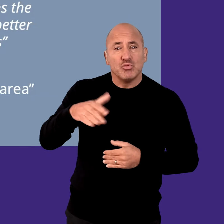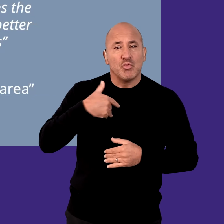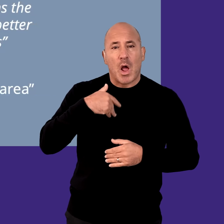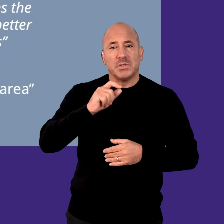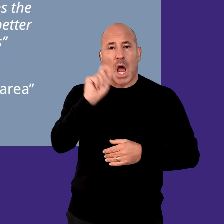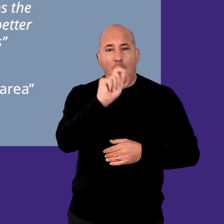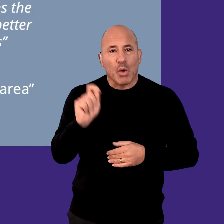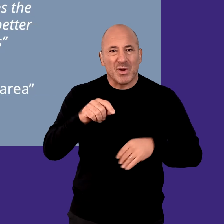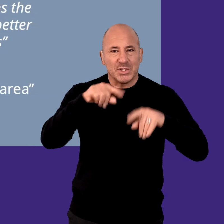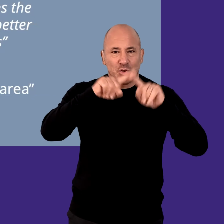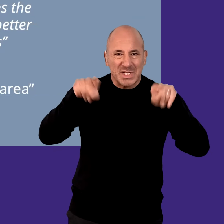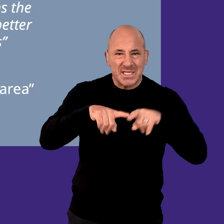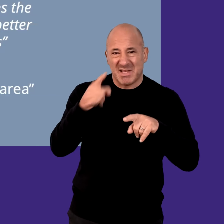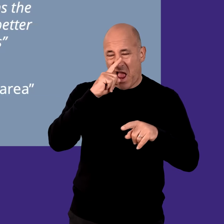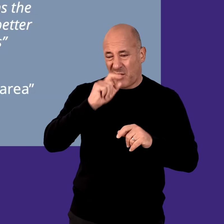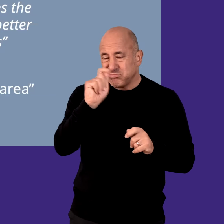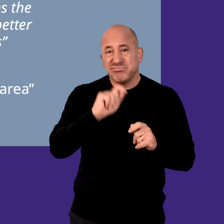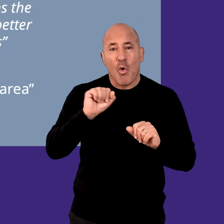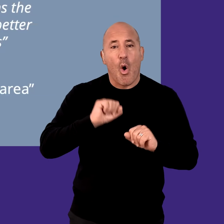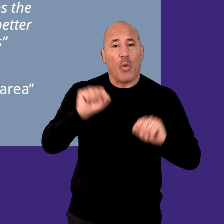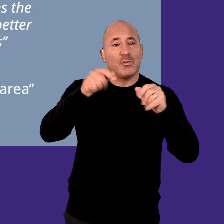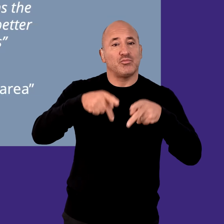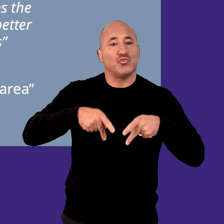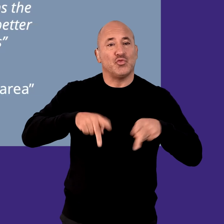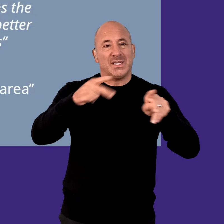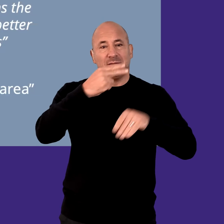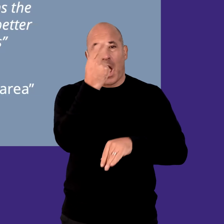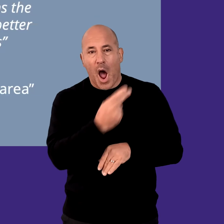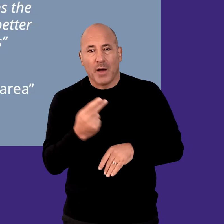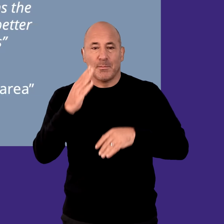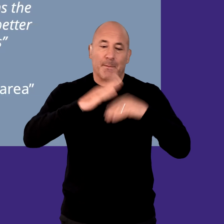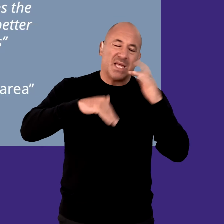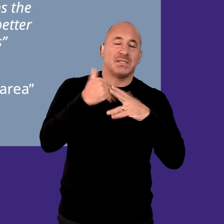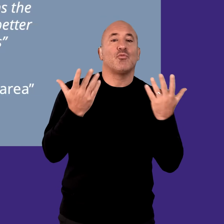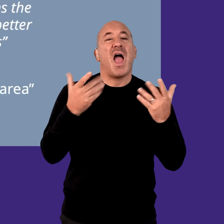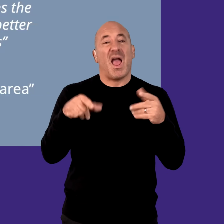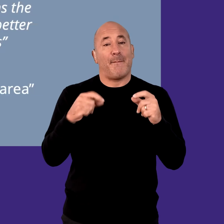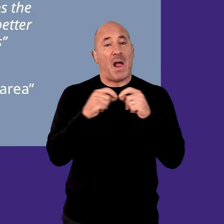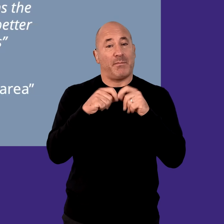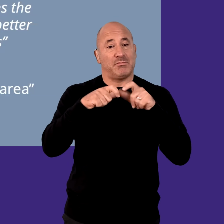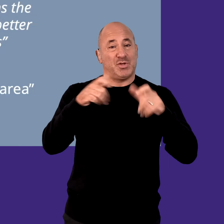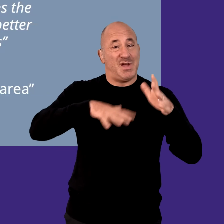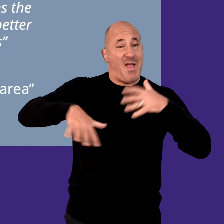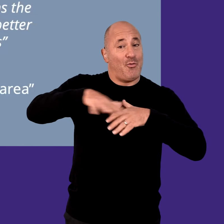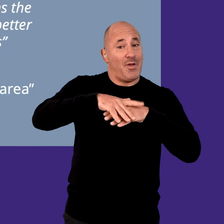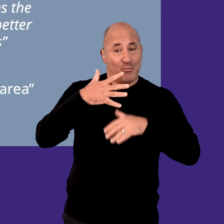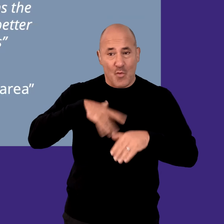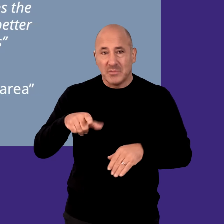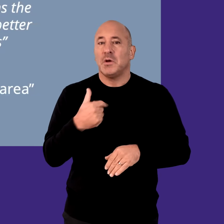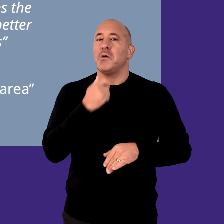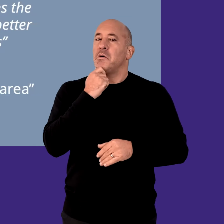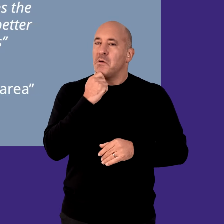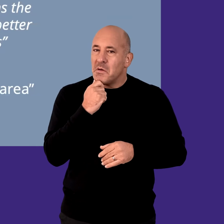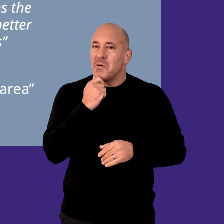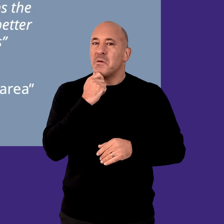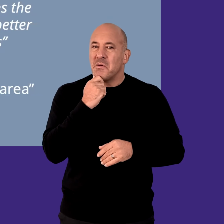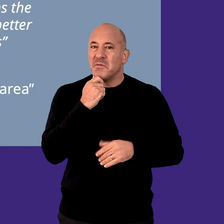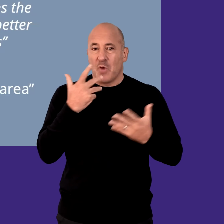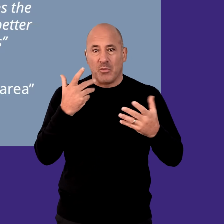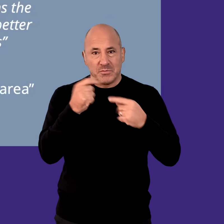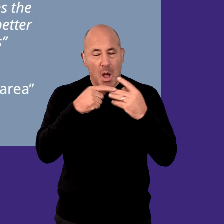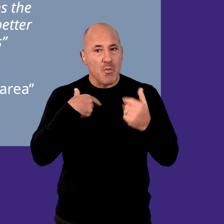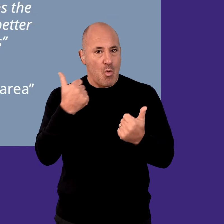have colouring in sheets for children so they can create their own street art on buildings in Bawlby Bridge. So all of those